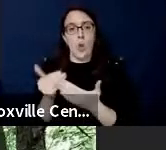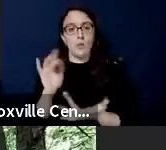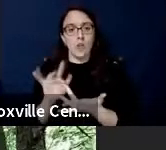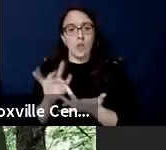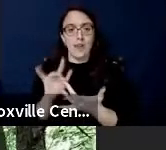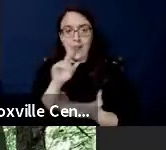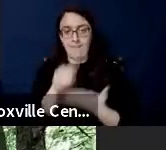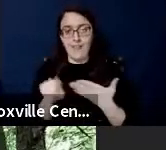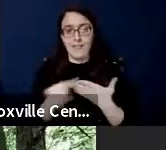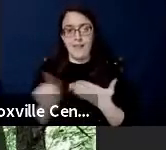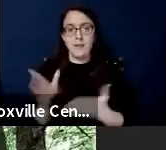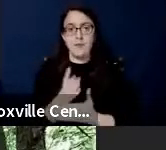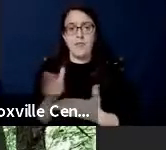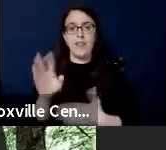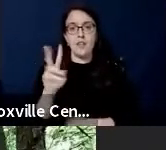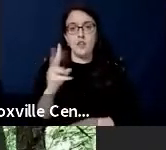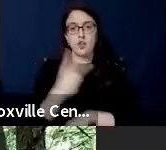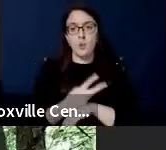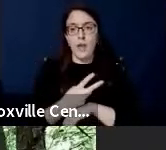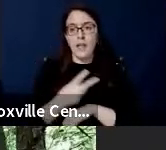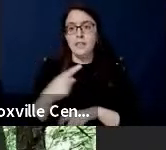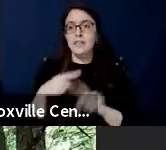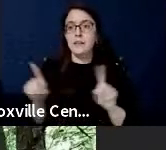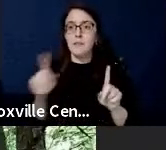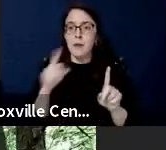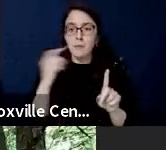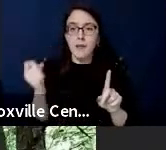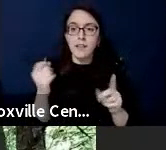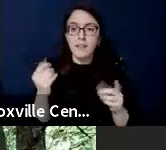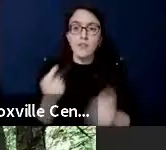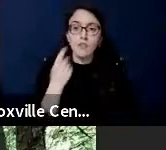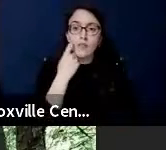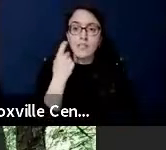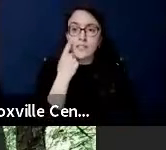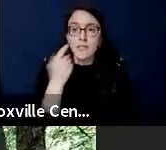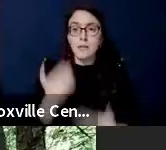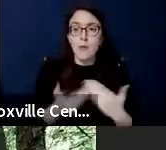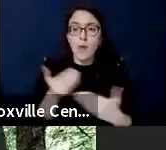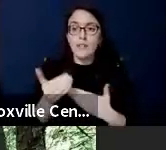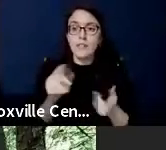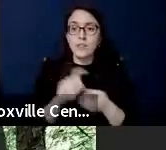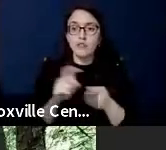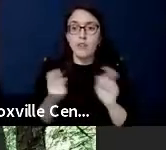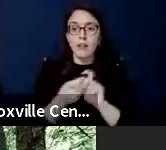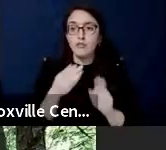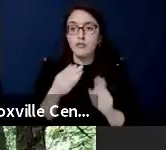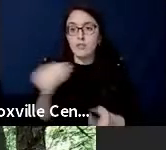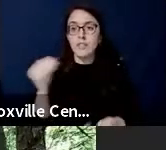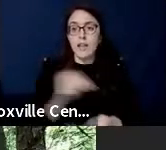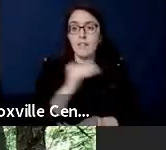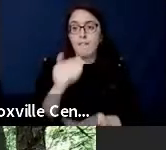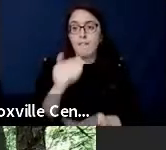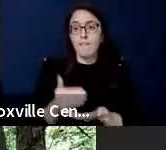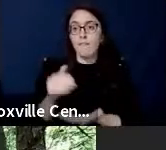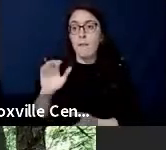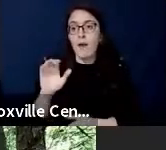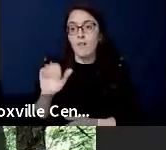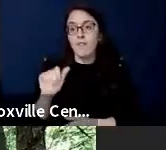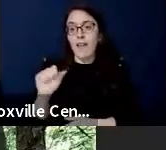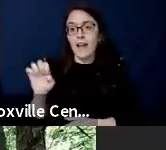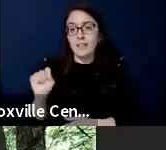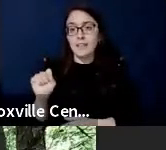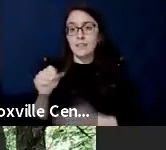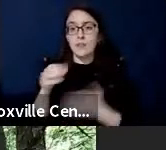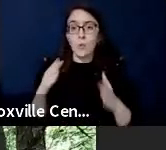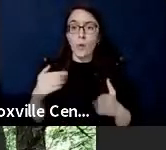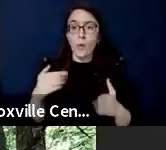hours of notification. However, due to recent process changes and the volume of cases, the way we represented